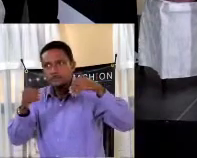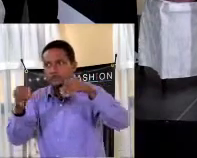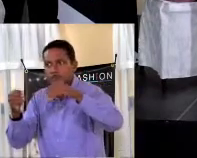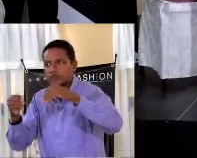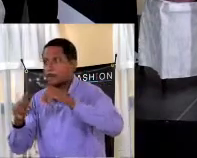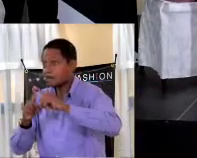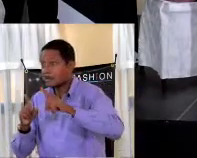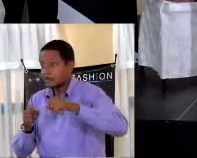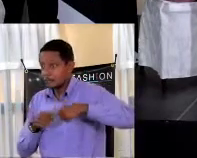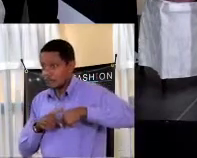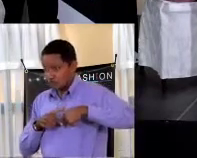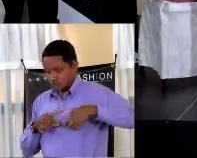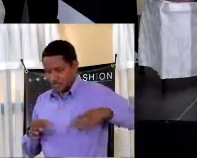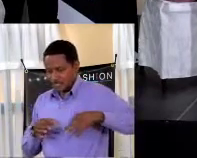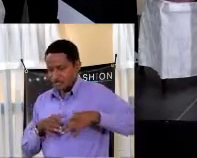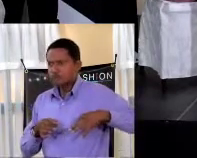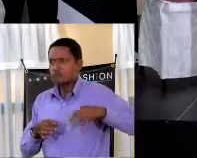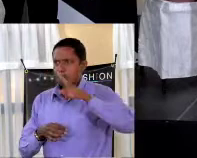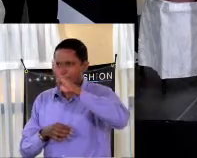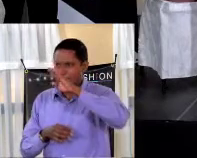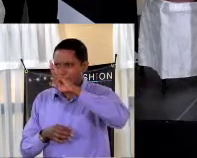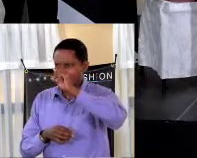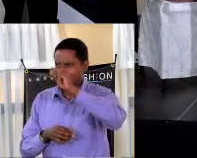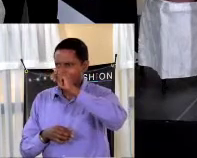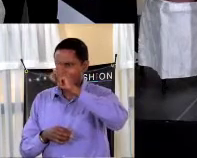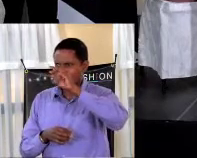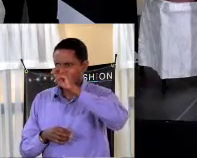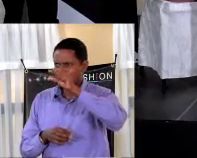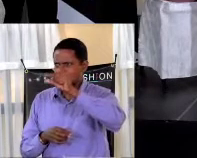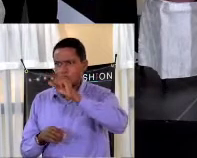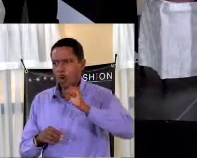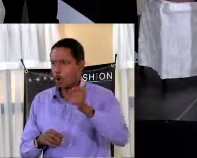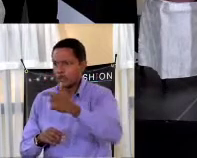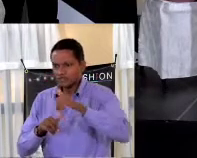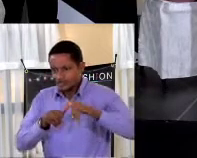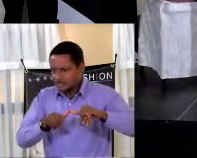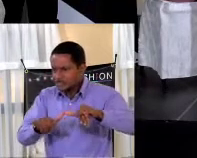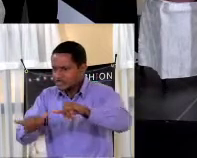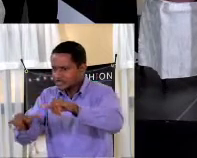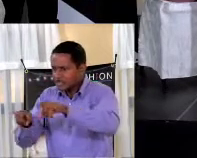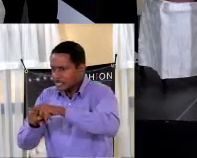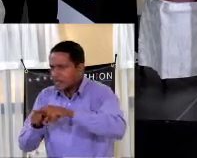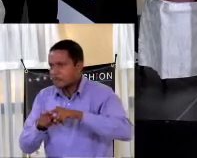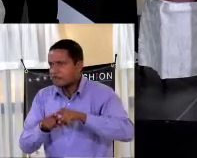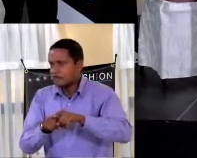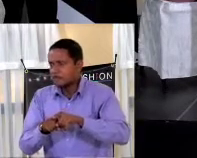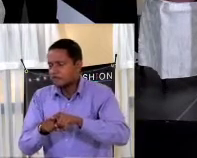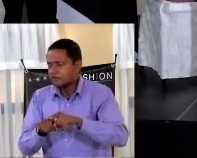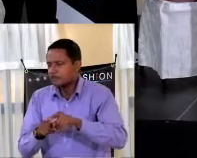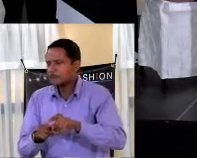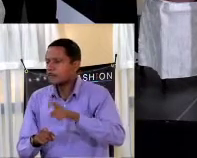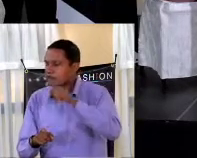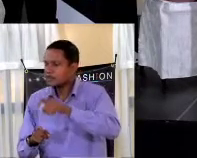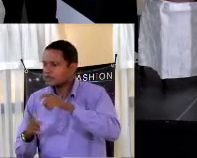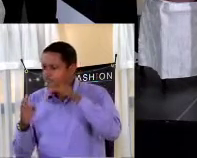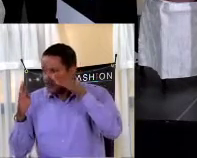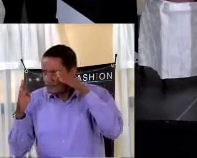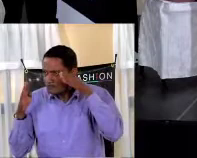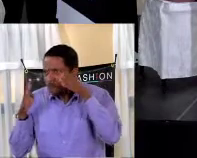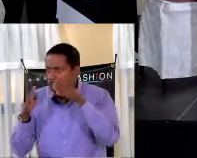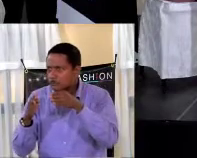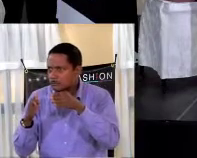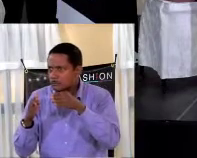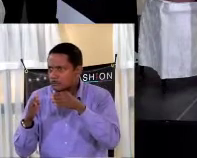it's all the same in terms of the elements that you need to really be focused on. You need to be focused